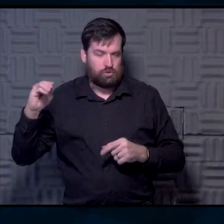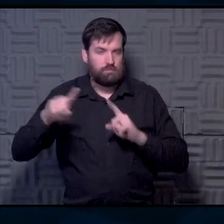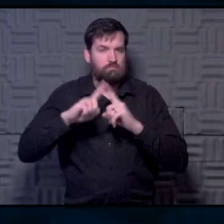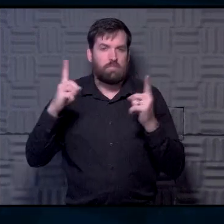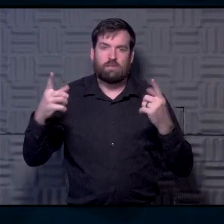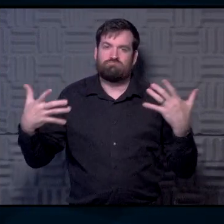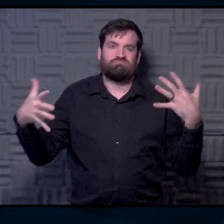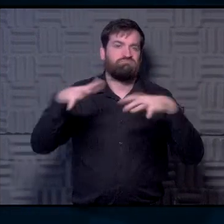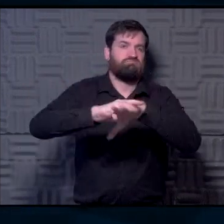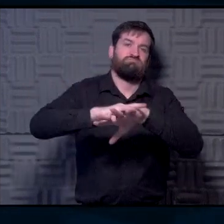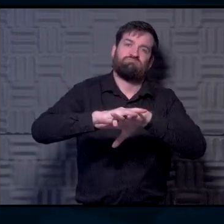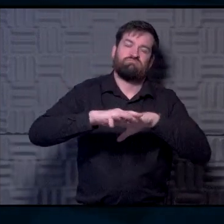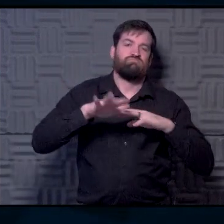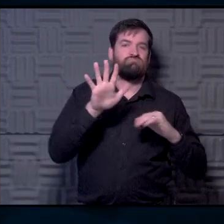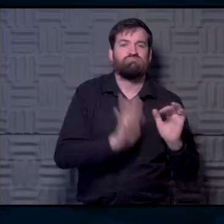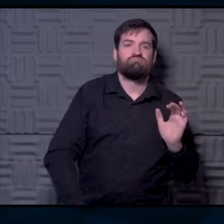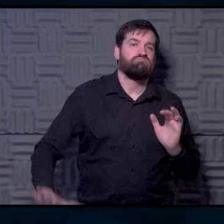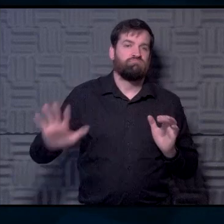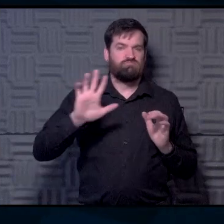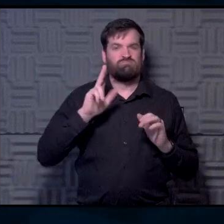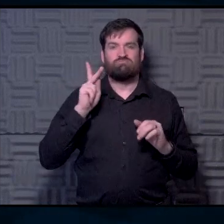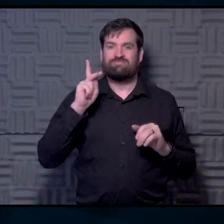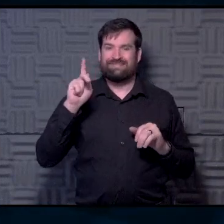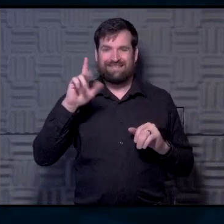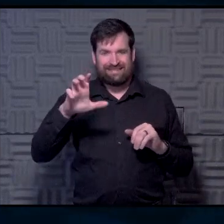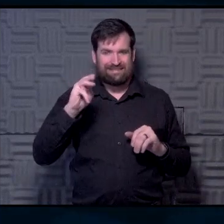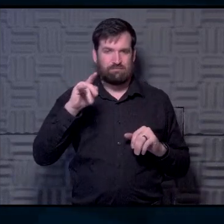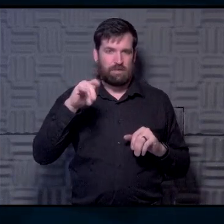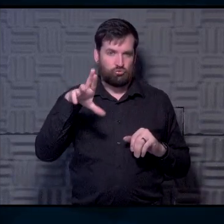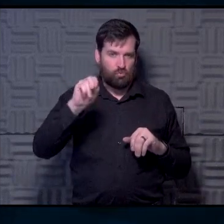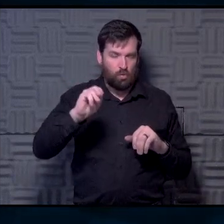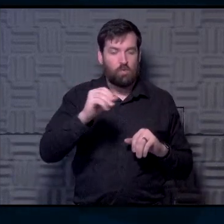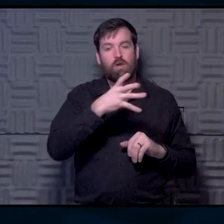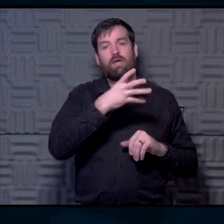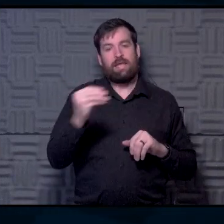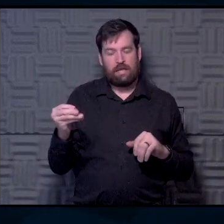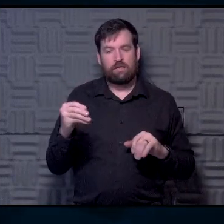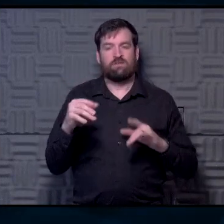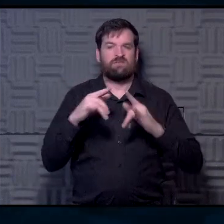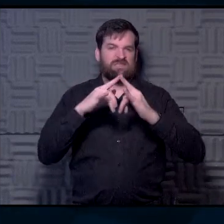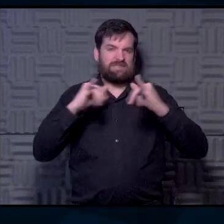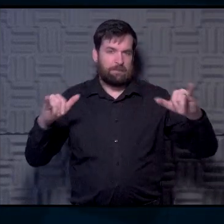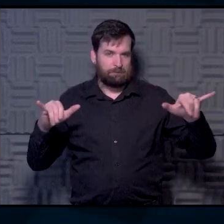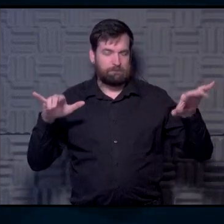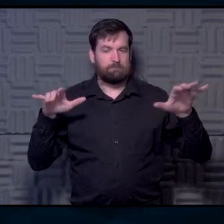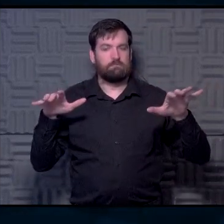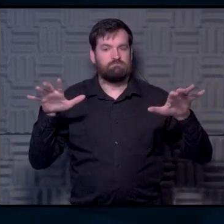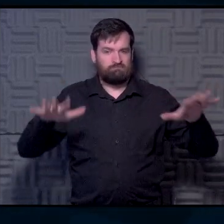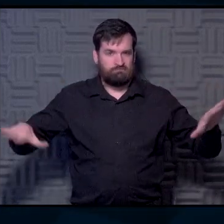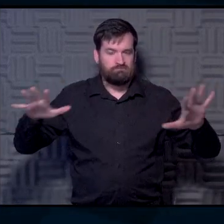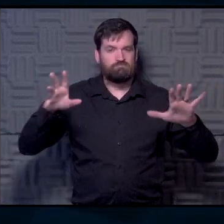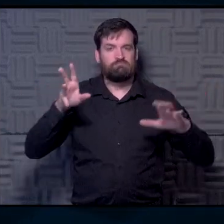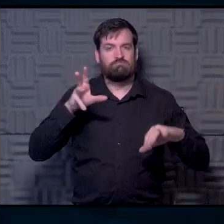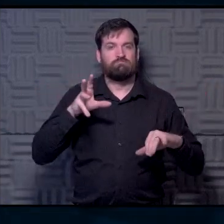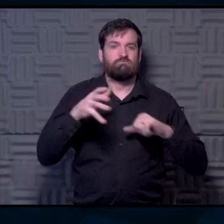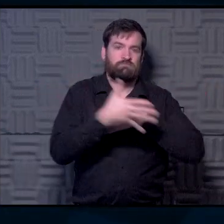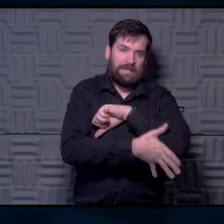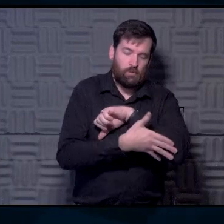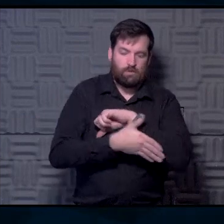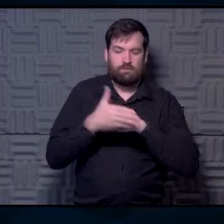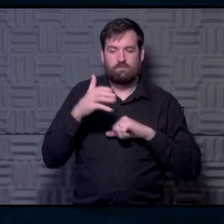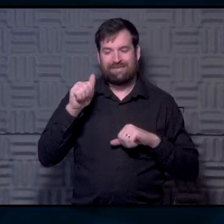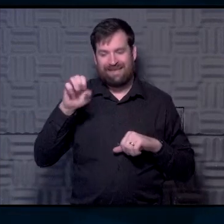both cover all of Kansas City and then the same counties in Missouri,